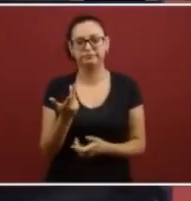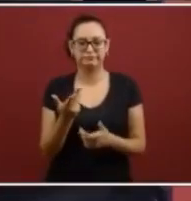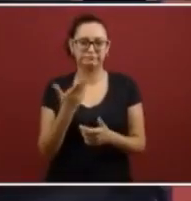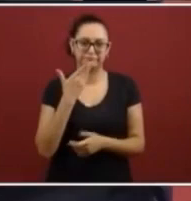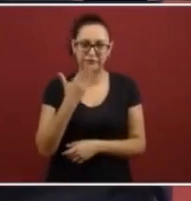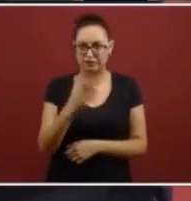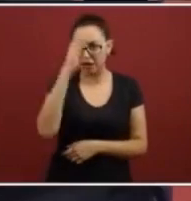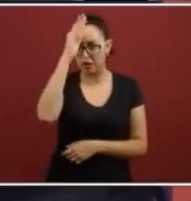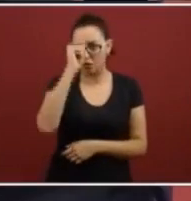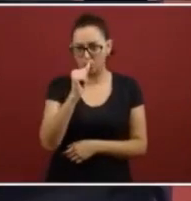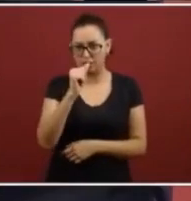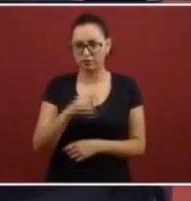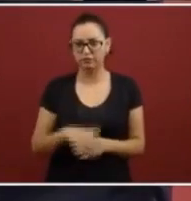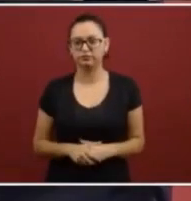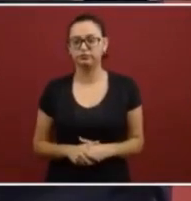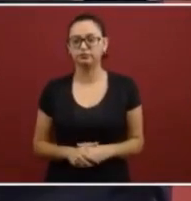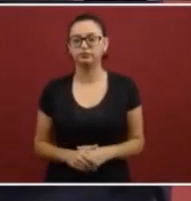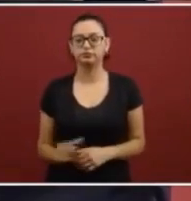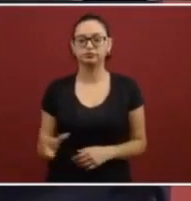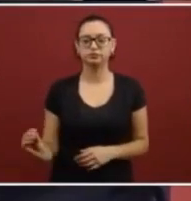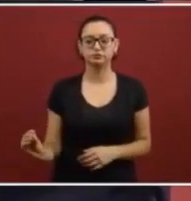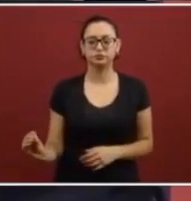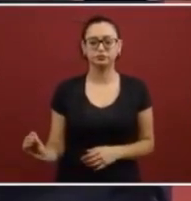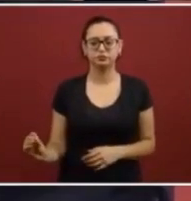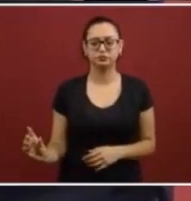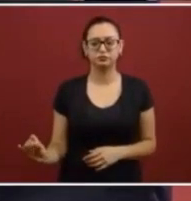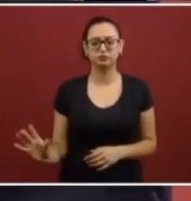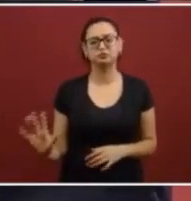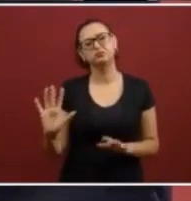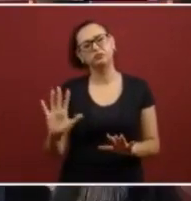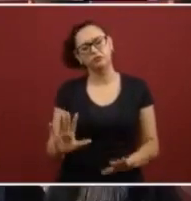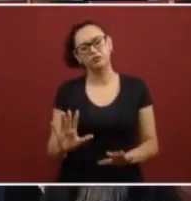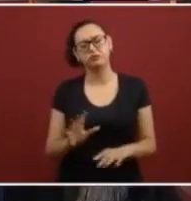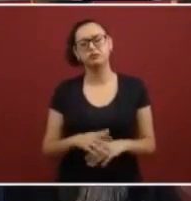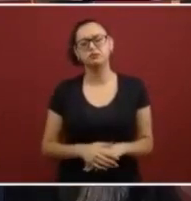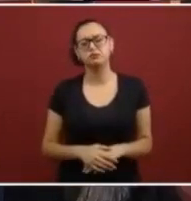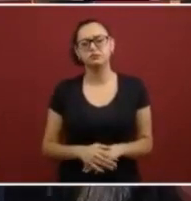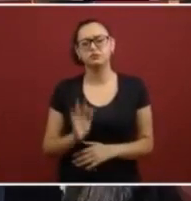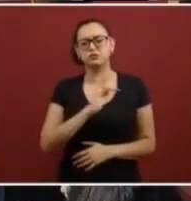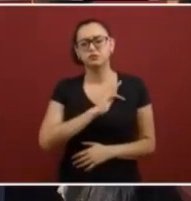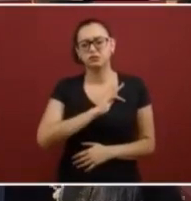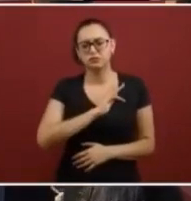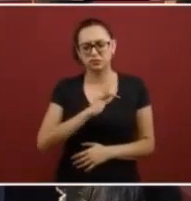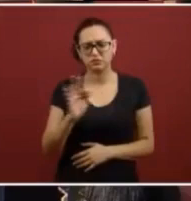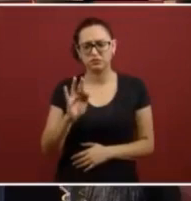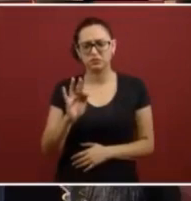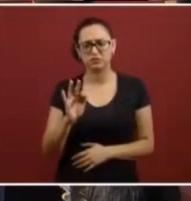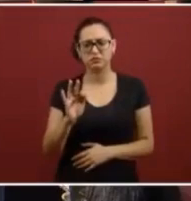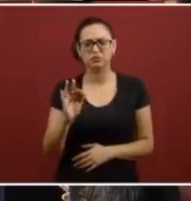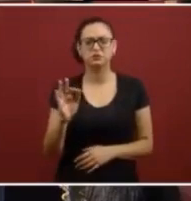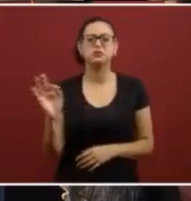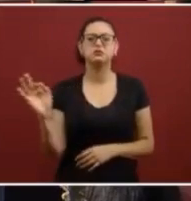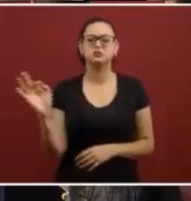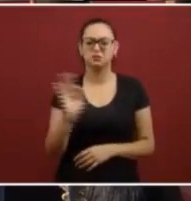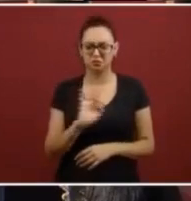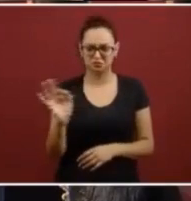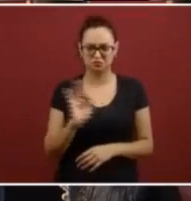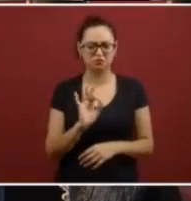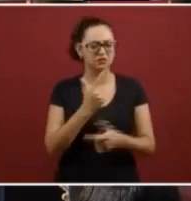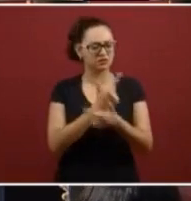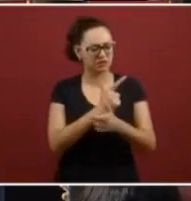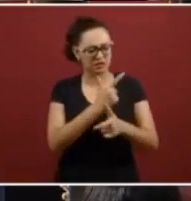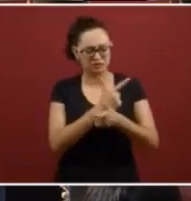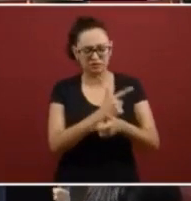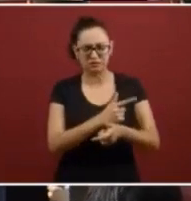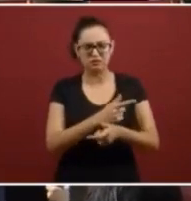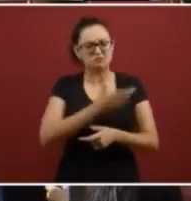acuerdos. So we need to try and find a solution, Y agreement. pueden incluso And include- modernizarse sistemas, And that